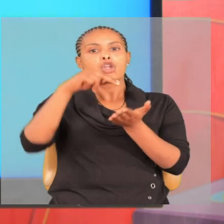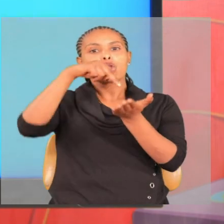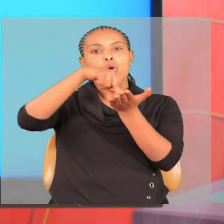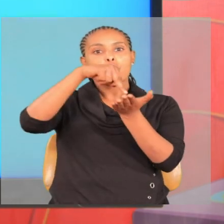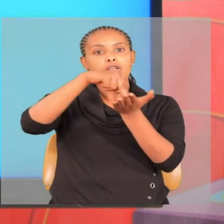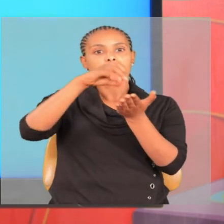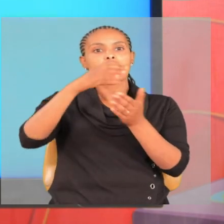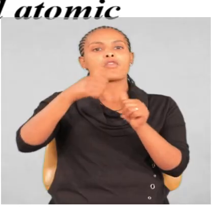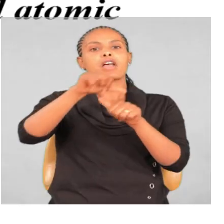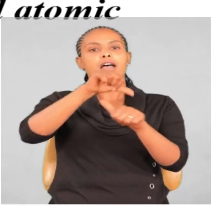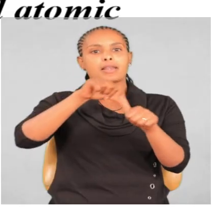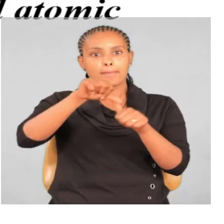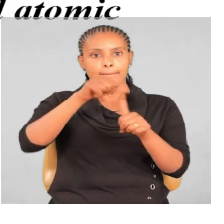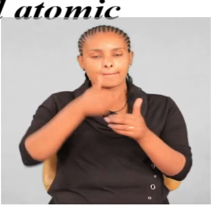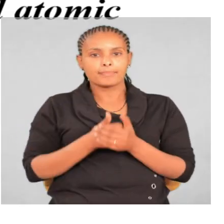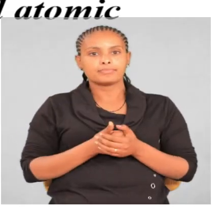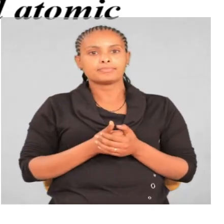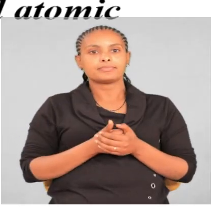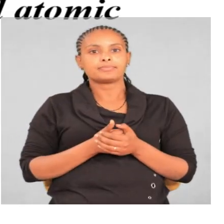nucleus of the atom.